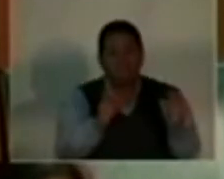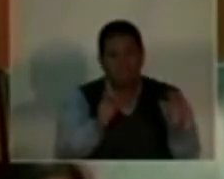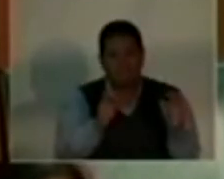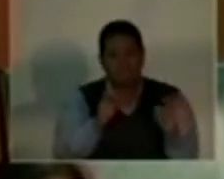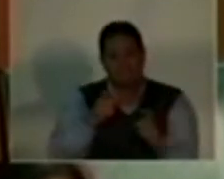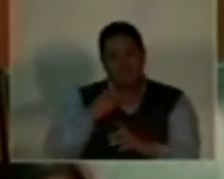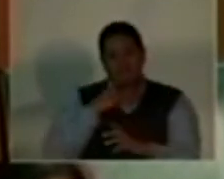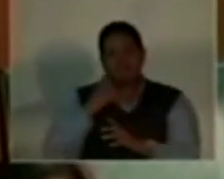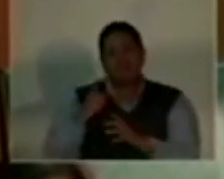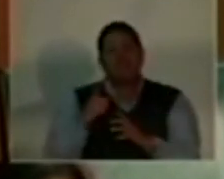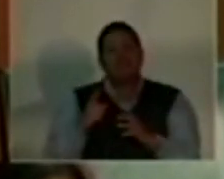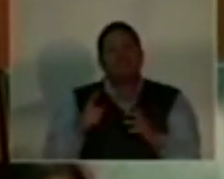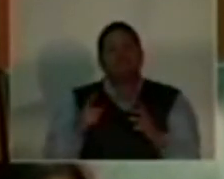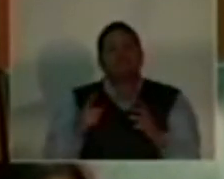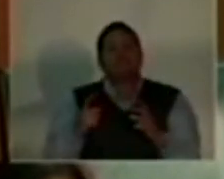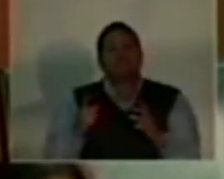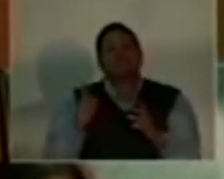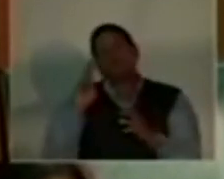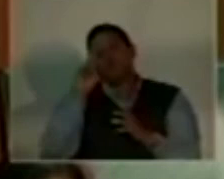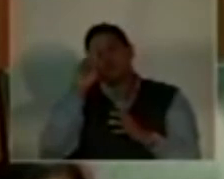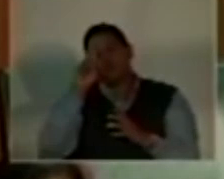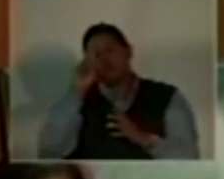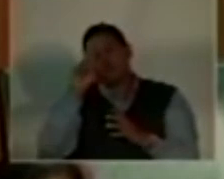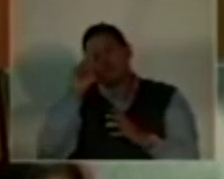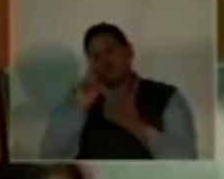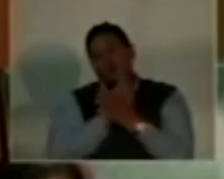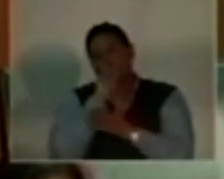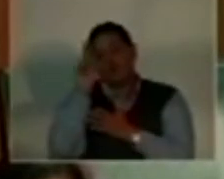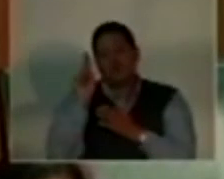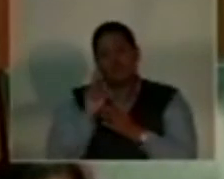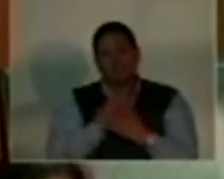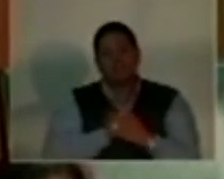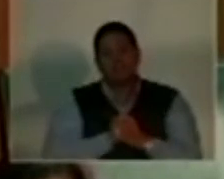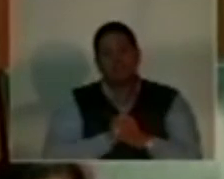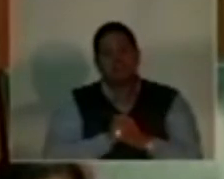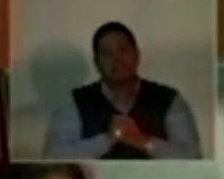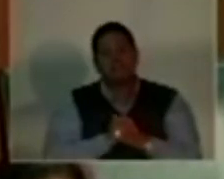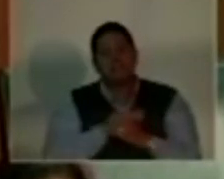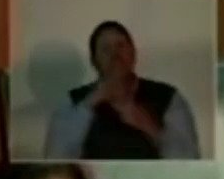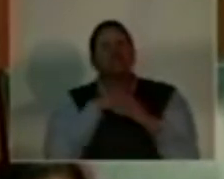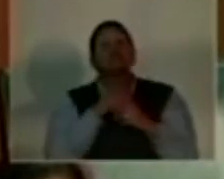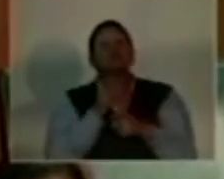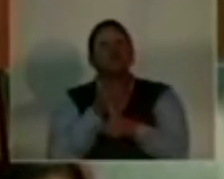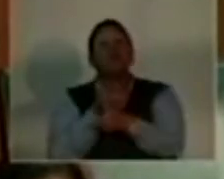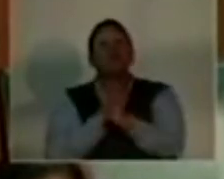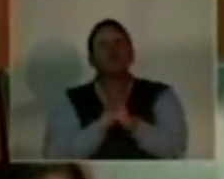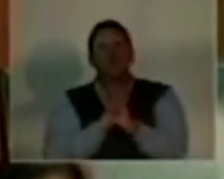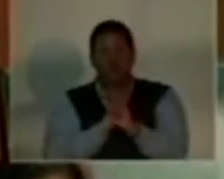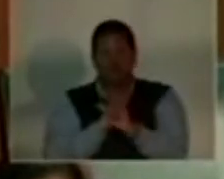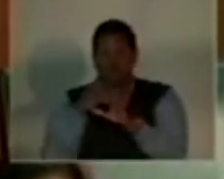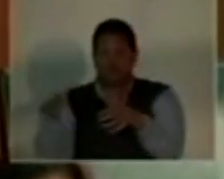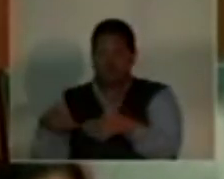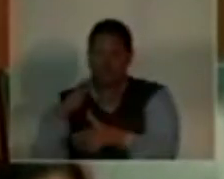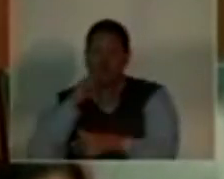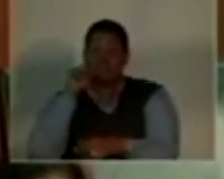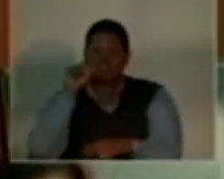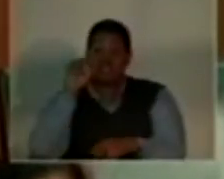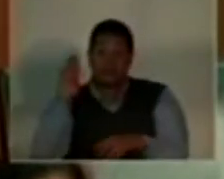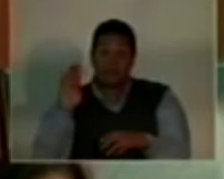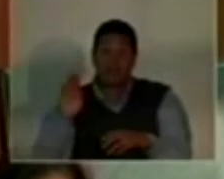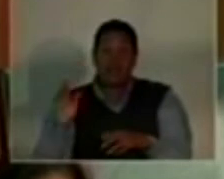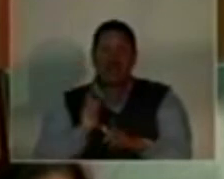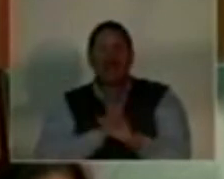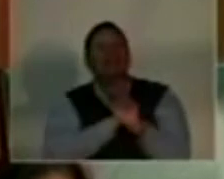a non-revolving basis to the universities into the loan pool of the Student Loans Bureau and re-lend